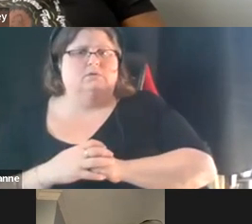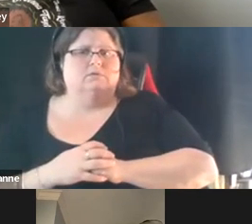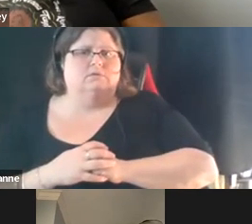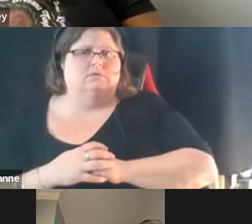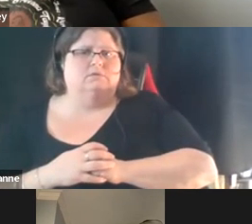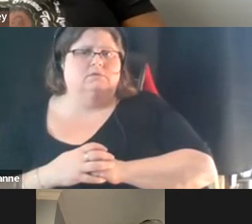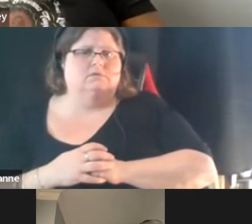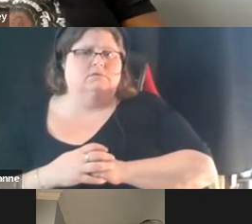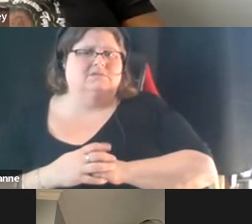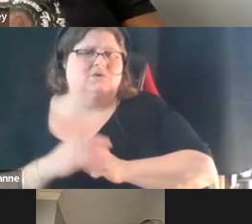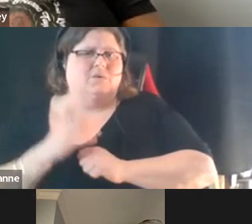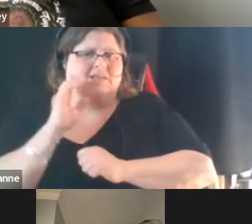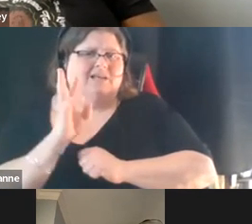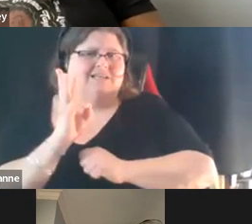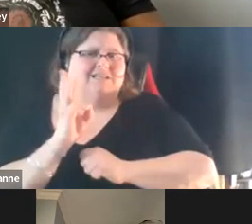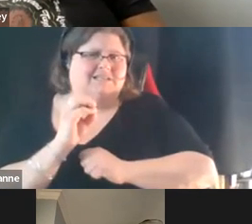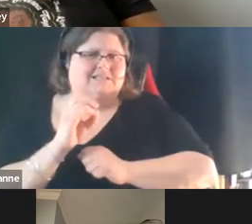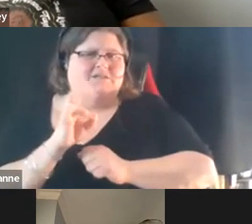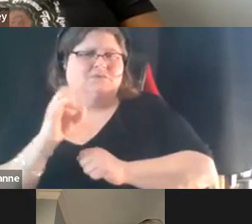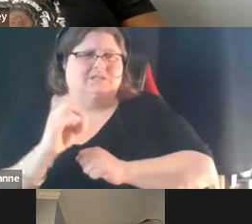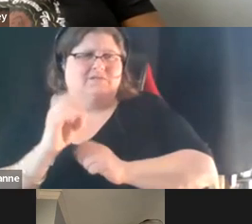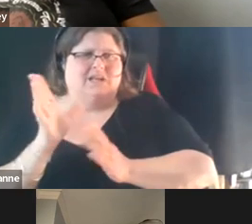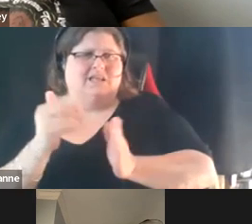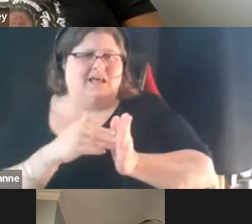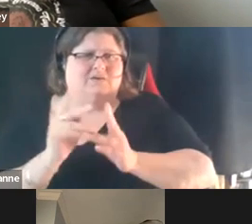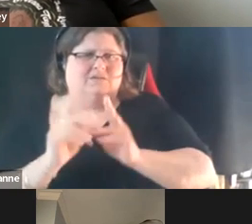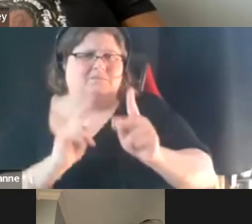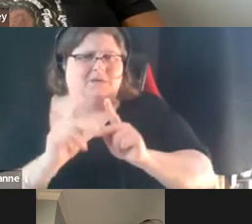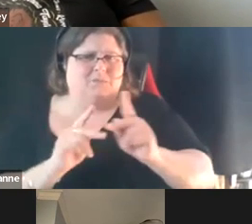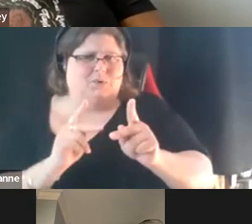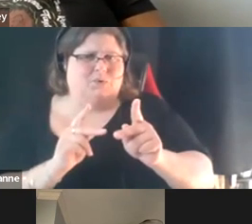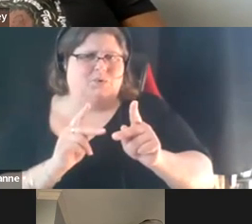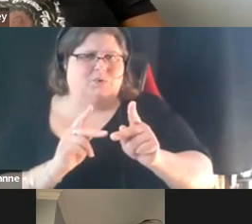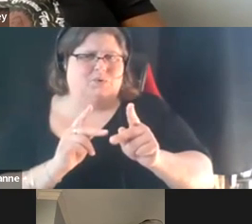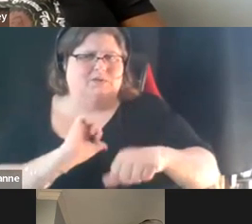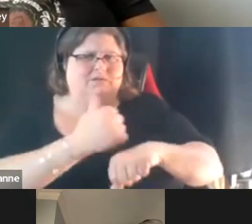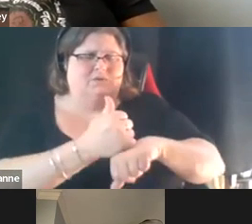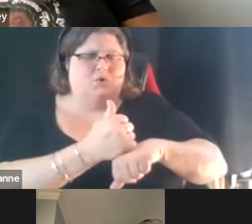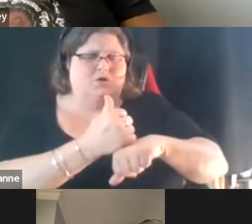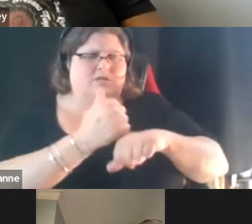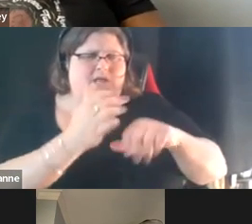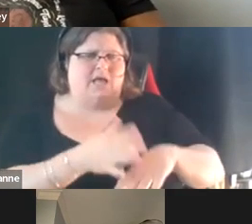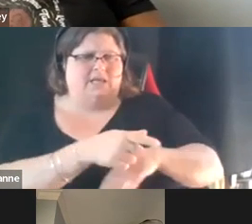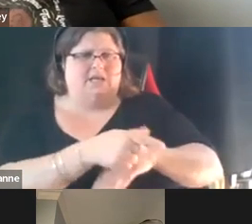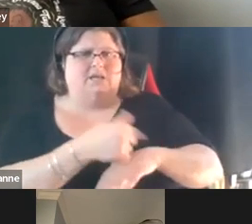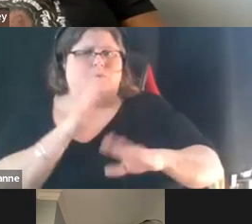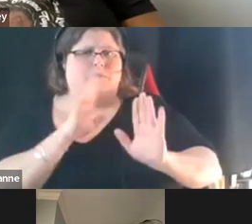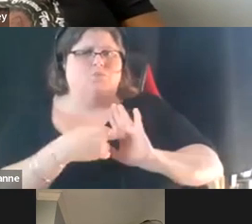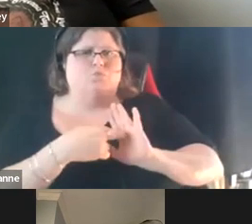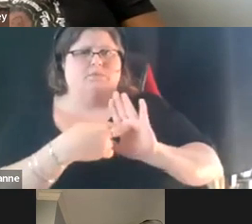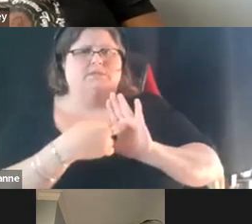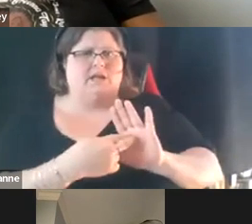guess, over 60, 70,000 people that the superintendent probably would be considered representing on